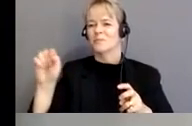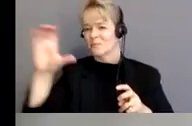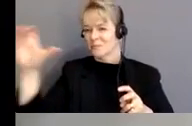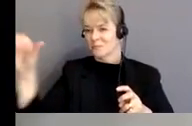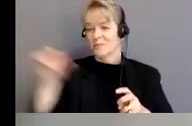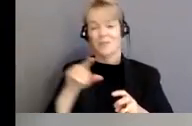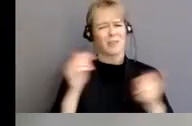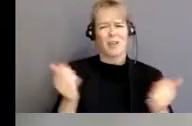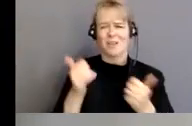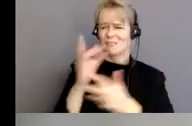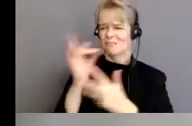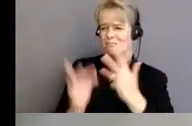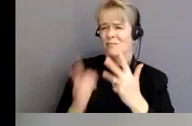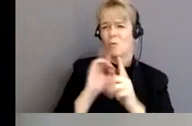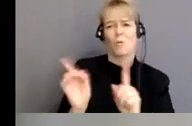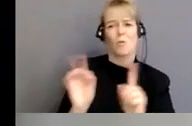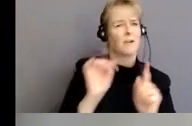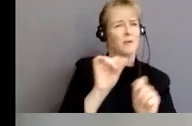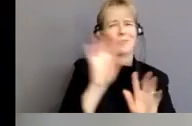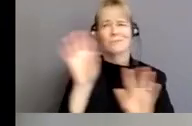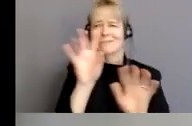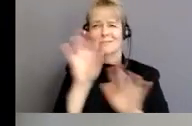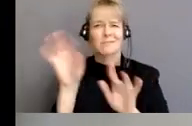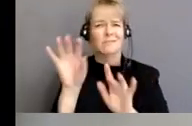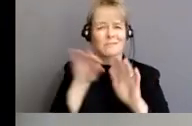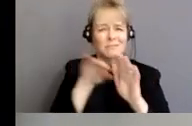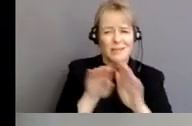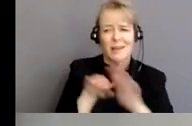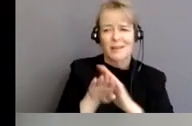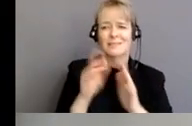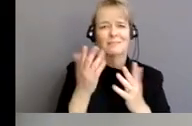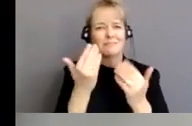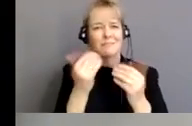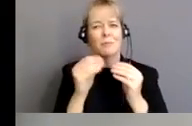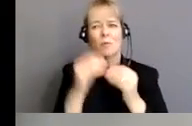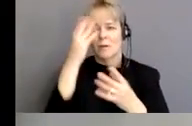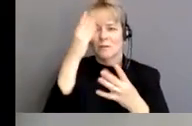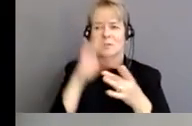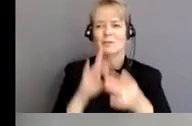information on where to get support programs. Next slide, please.